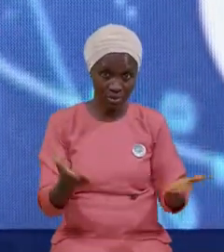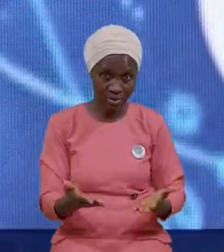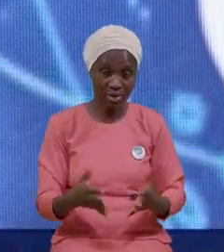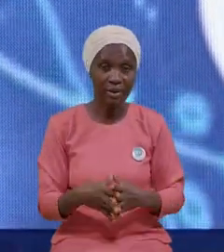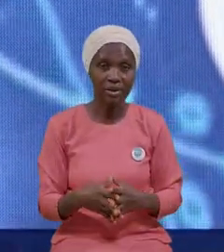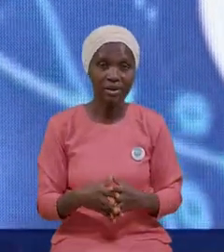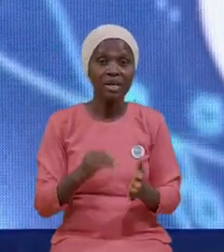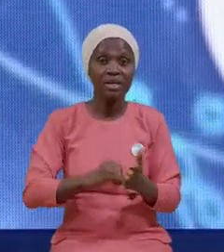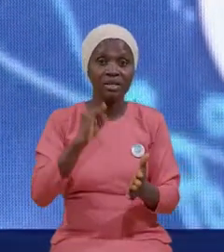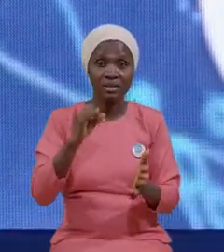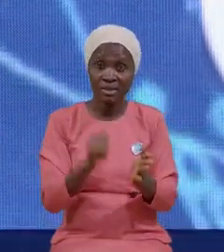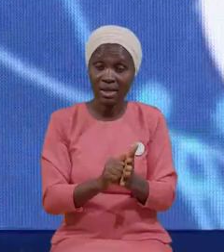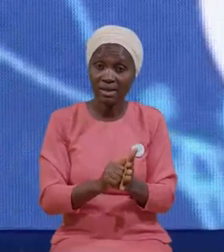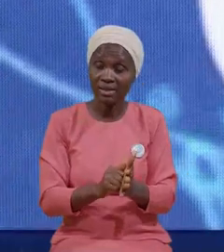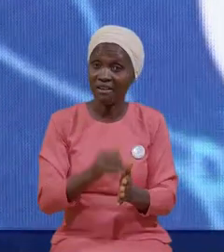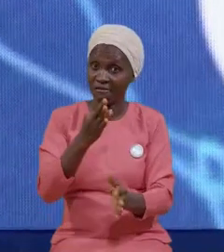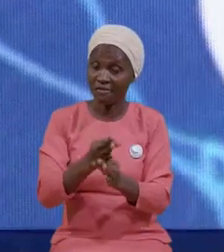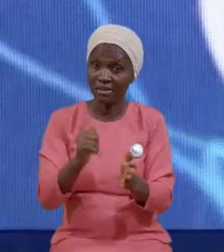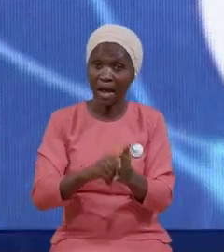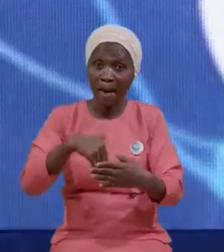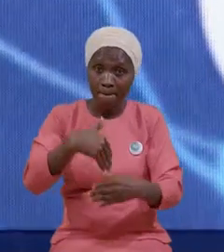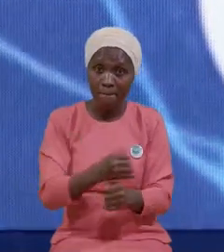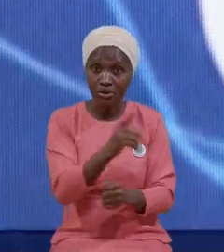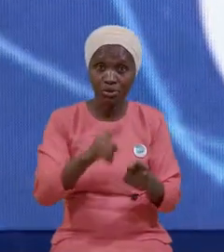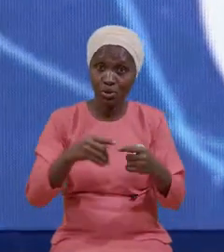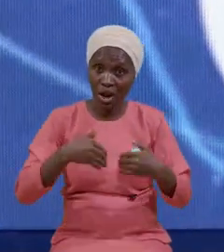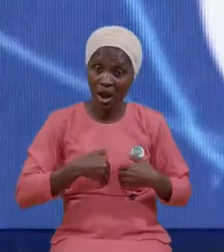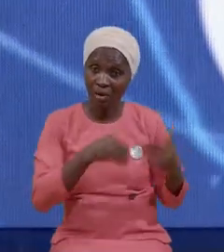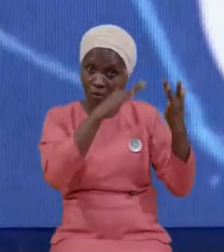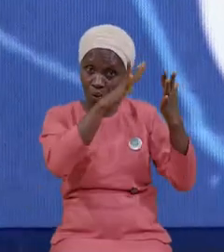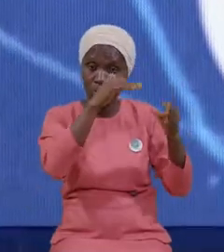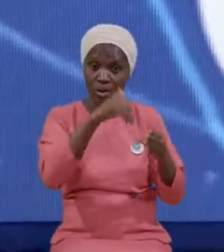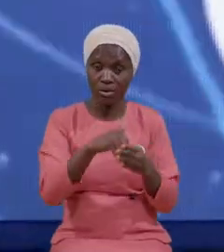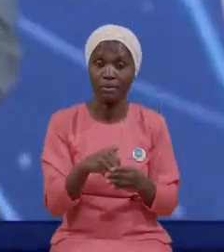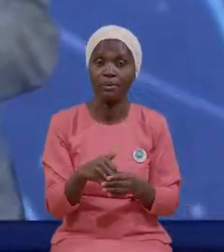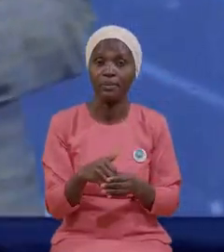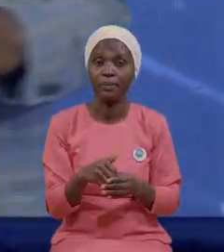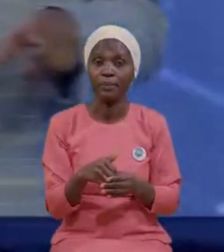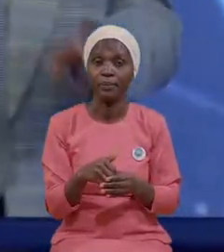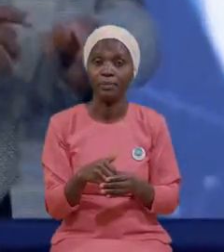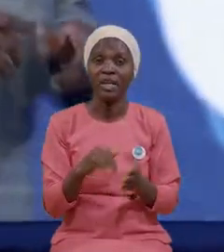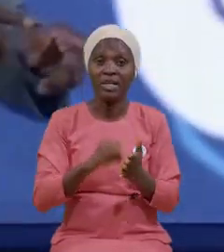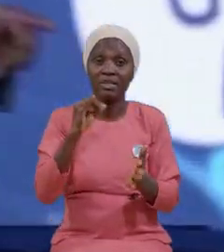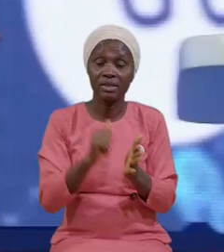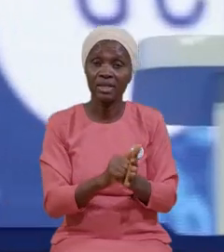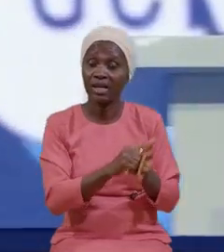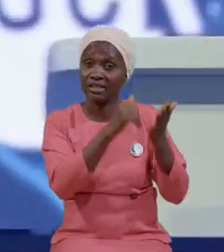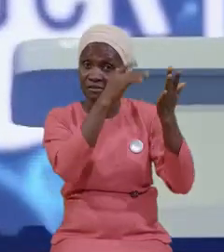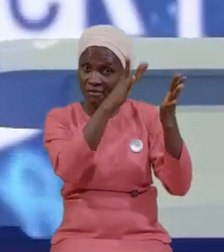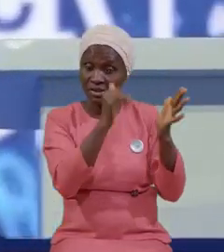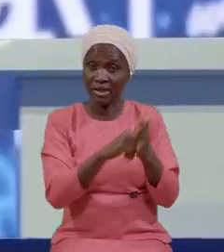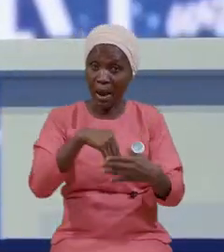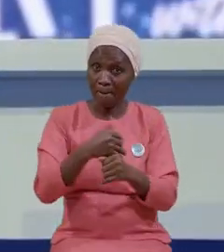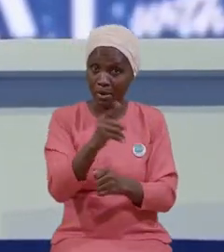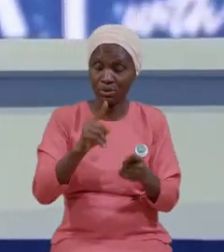It's that faith that makes you have expectation. If that faith that makes you say,